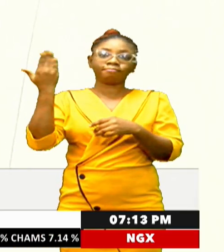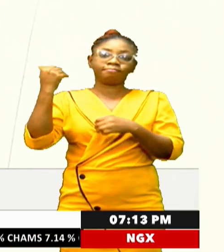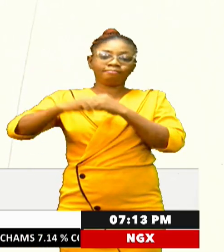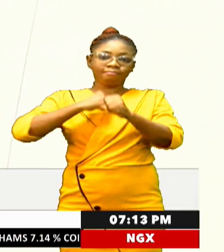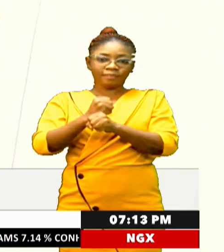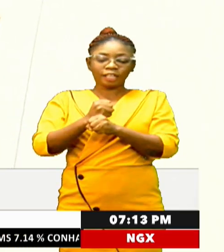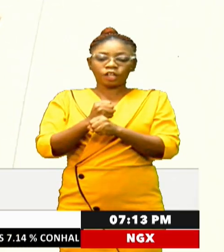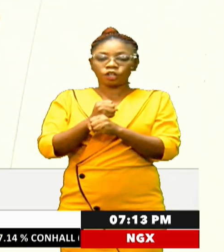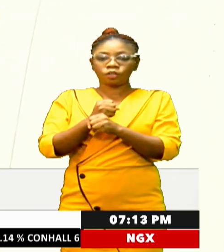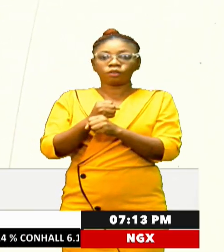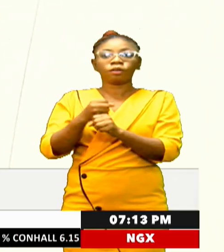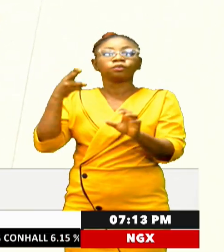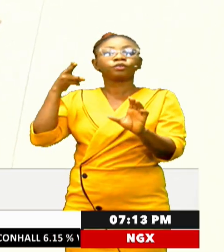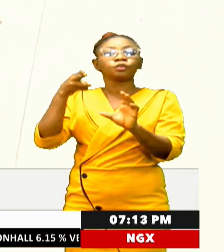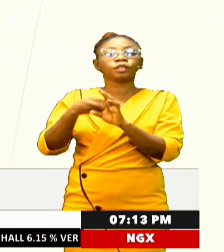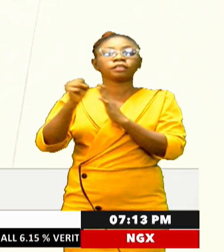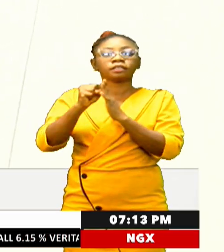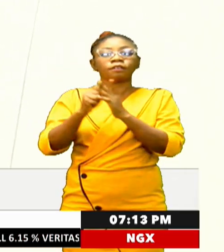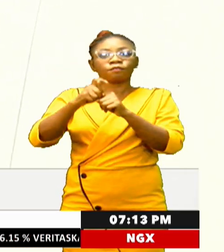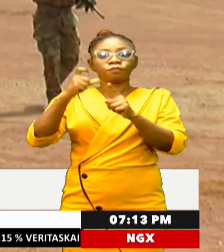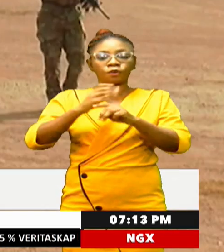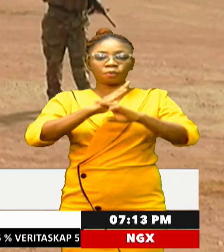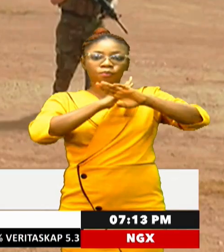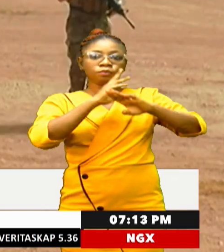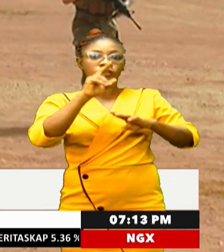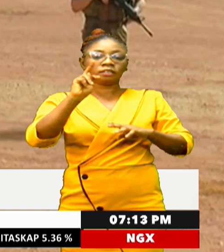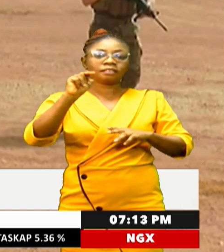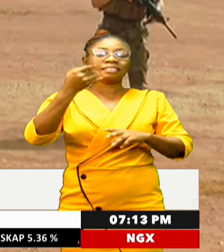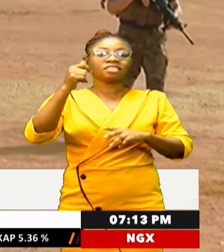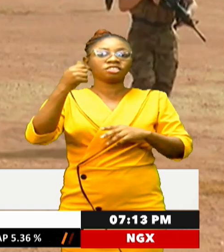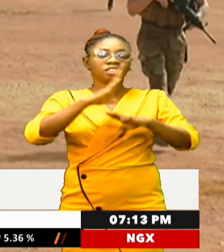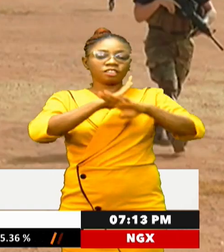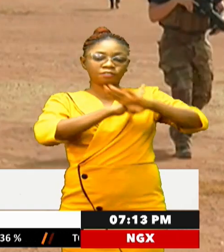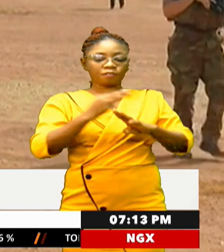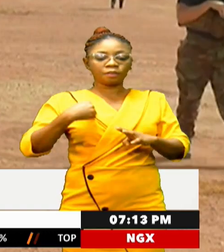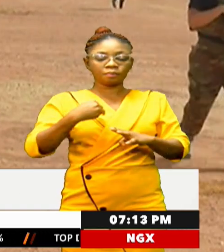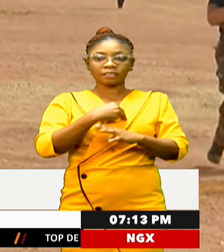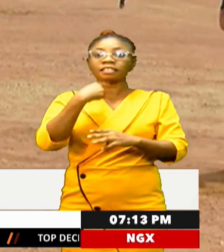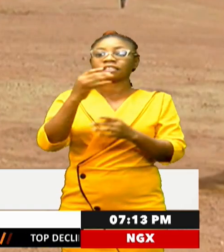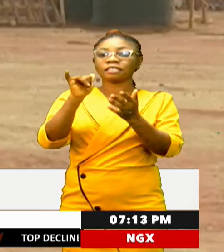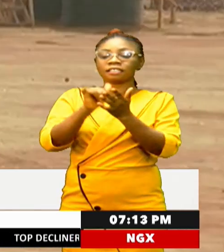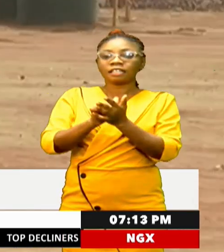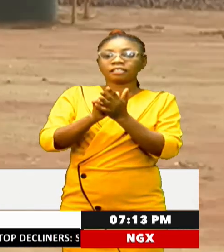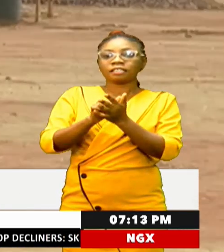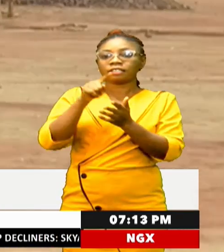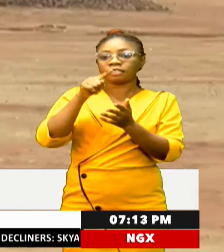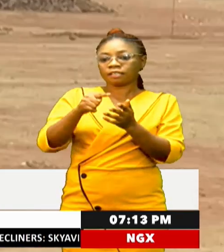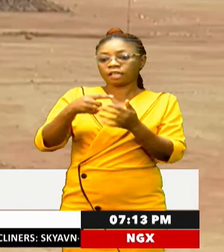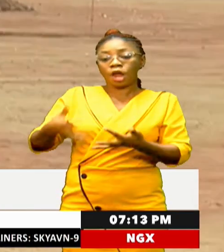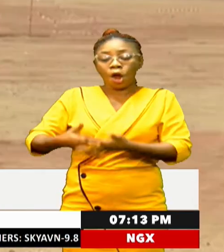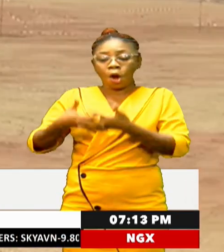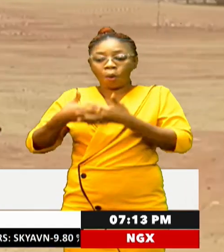A joint statement from Niger's defense ministry and the U.S. military said personnel and equipment from the base had been withdrawn